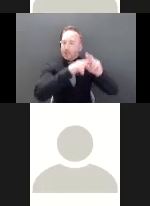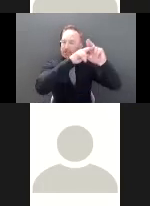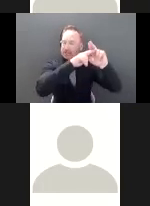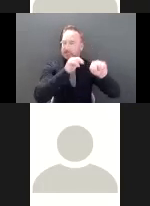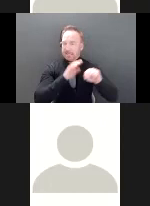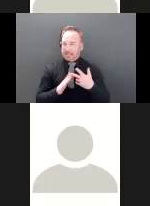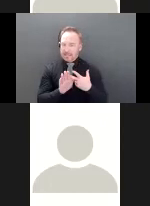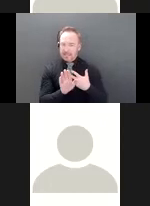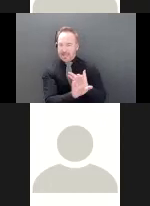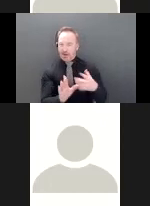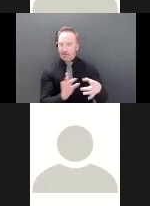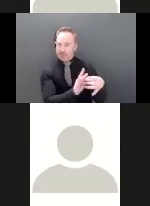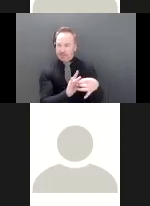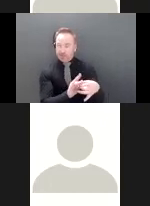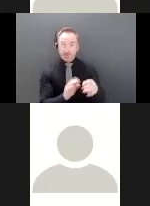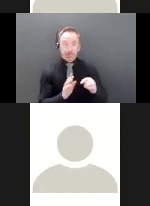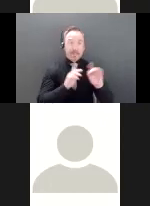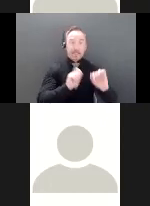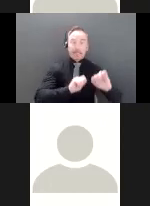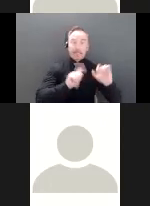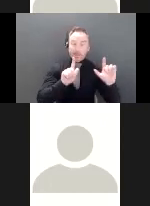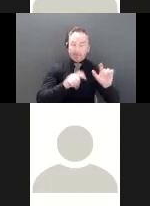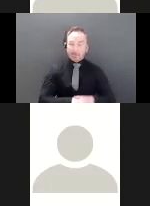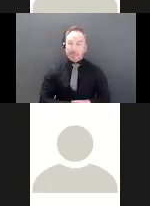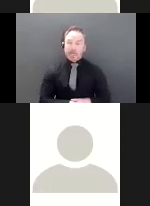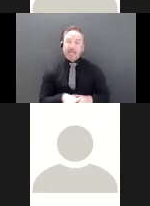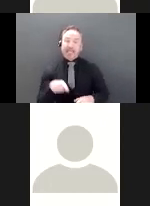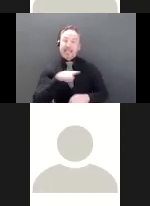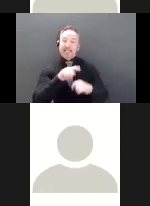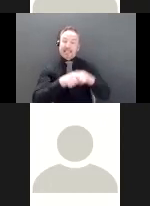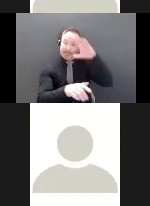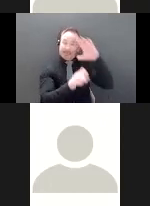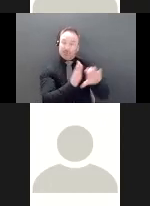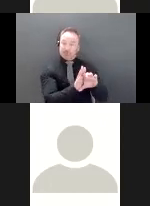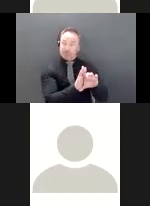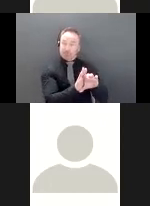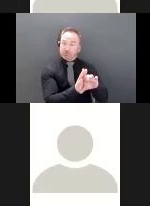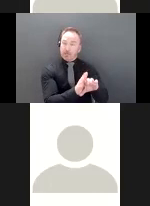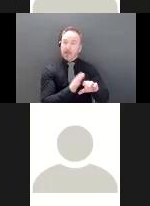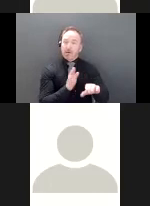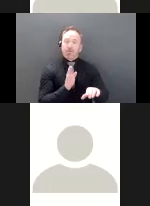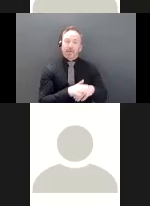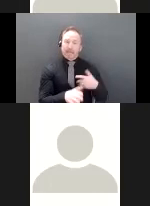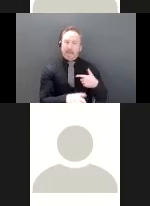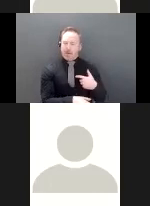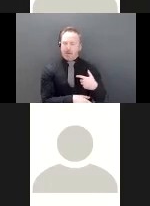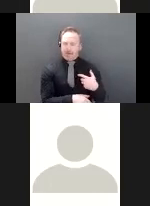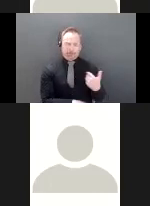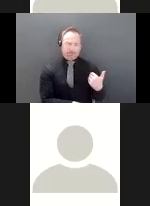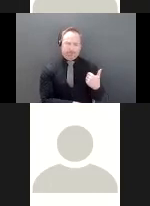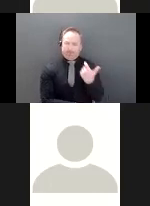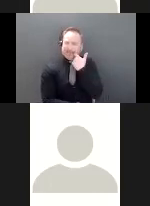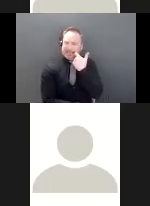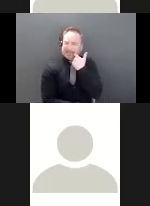So we'll move on to the next one here. This is an image from our last Ontario Femicide Report. So many